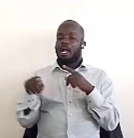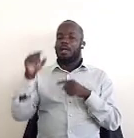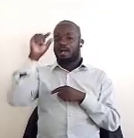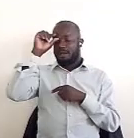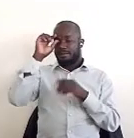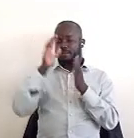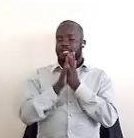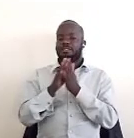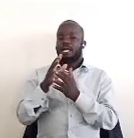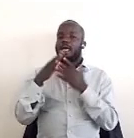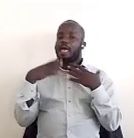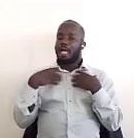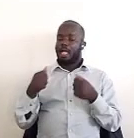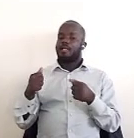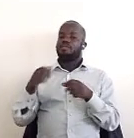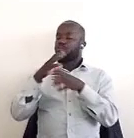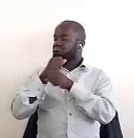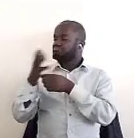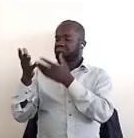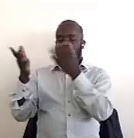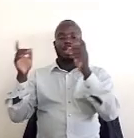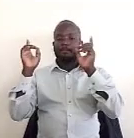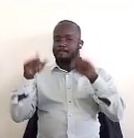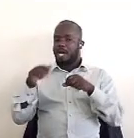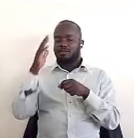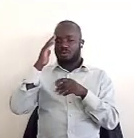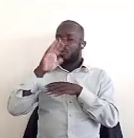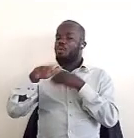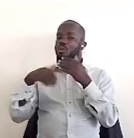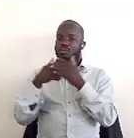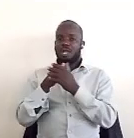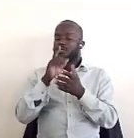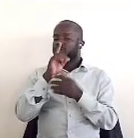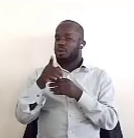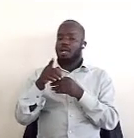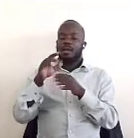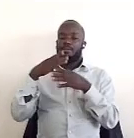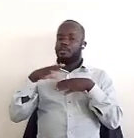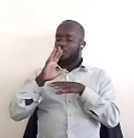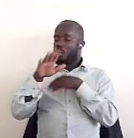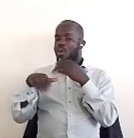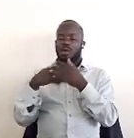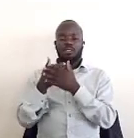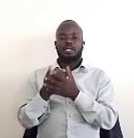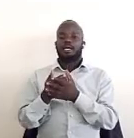transmission. However, the government and health agencies need to be more aggressive in